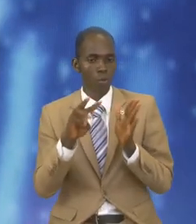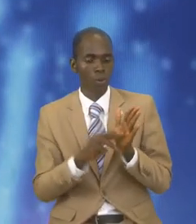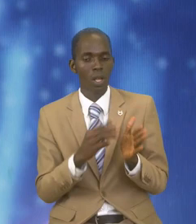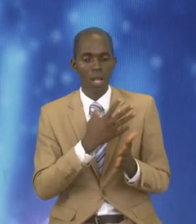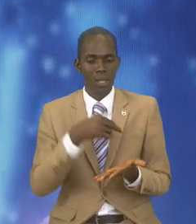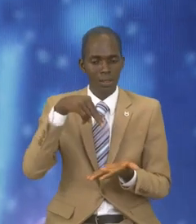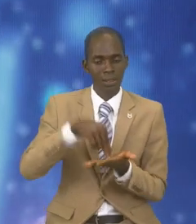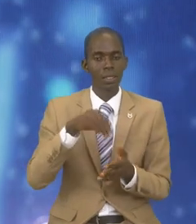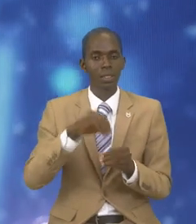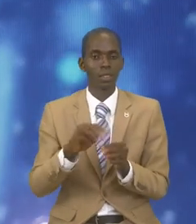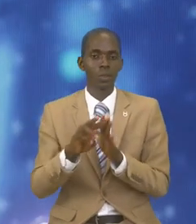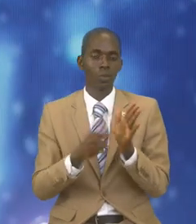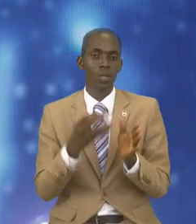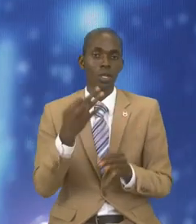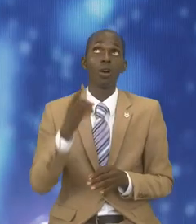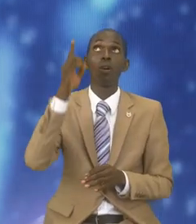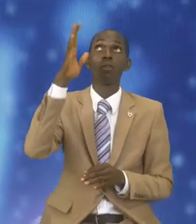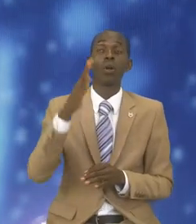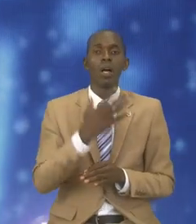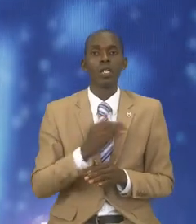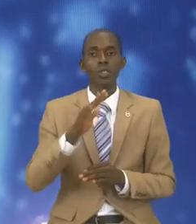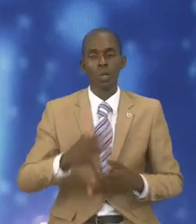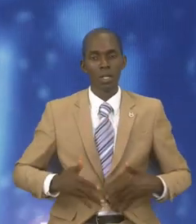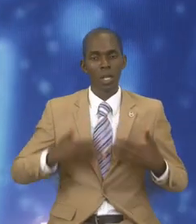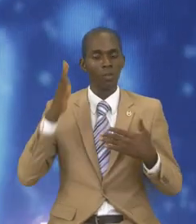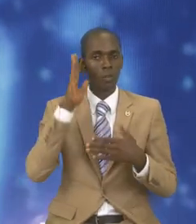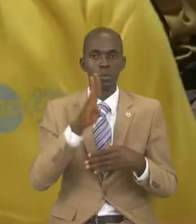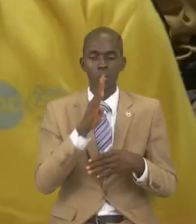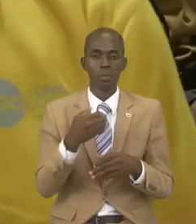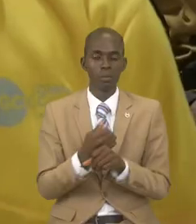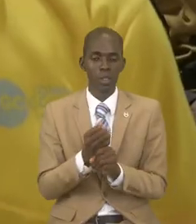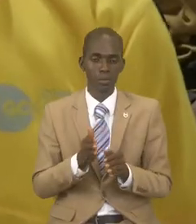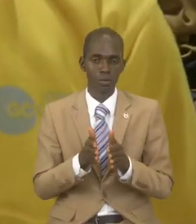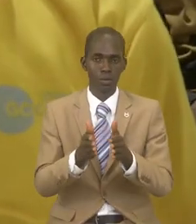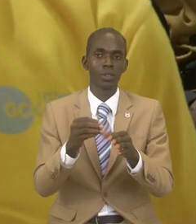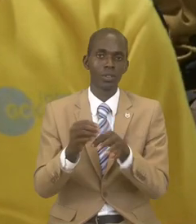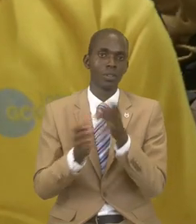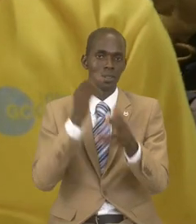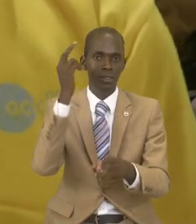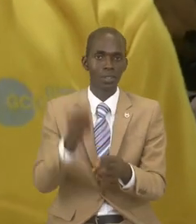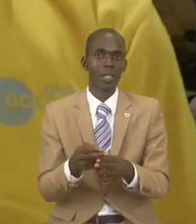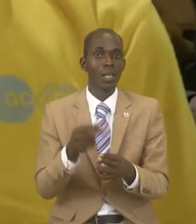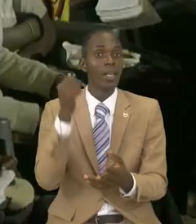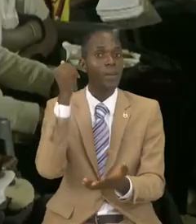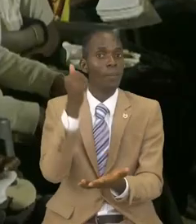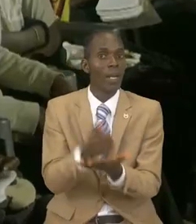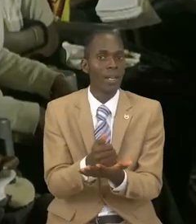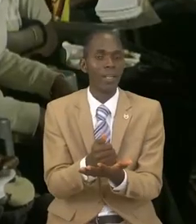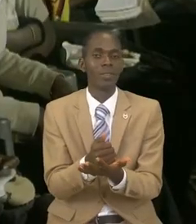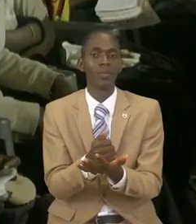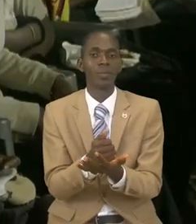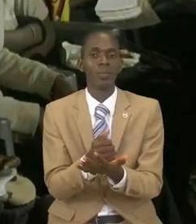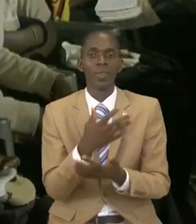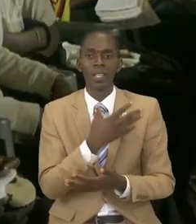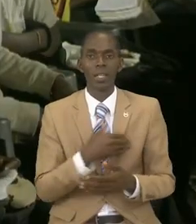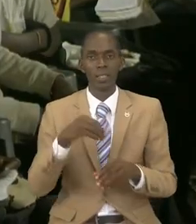and your life will be straightened out in Jesus' name. Amen and amen. And then in